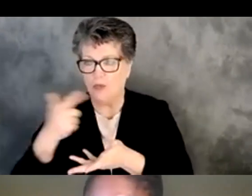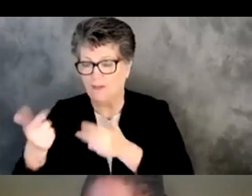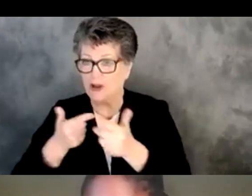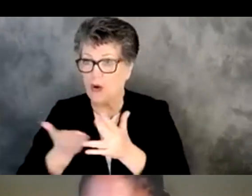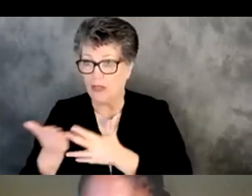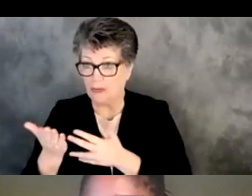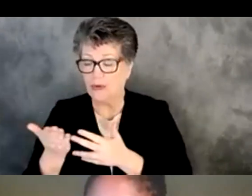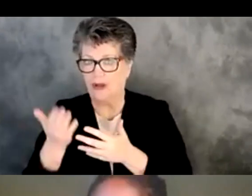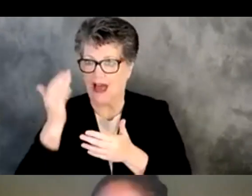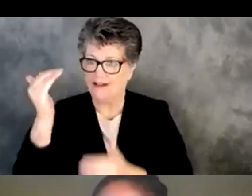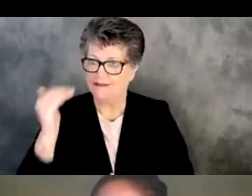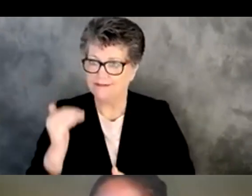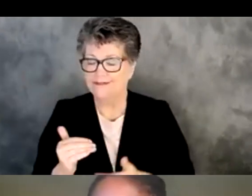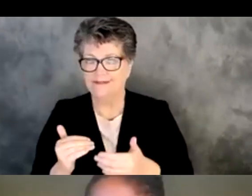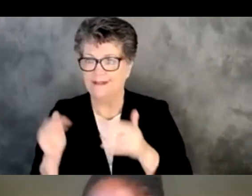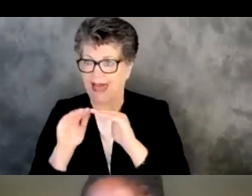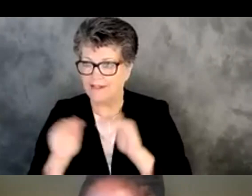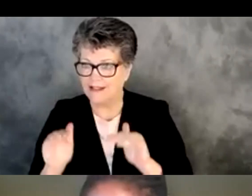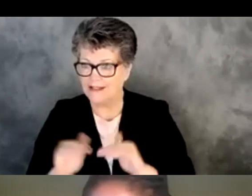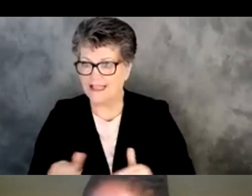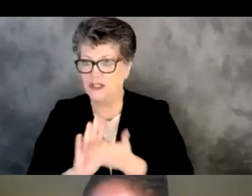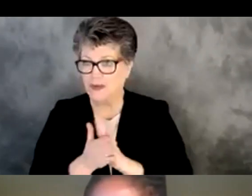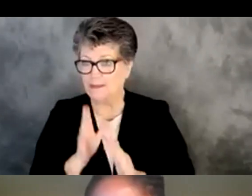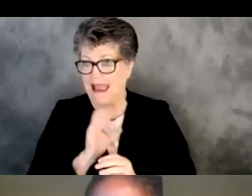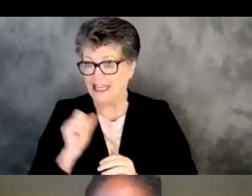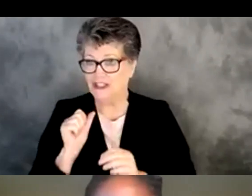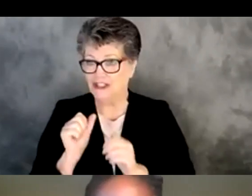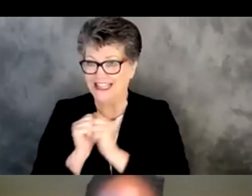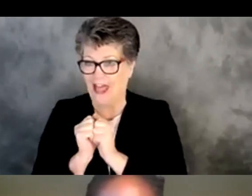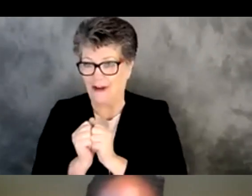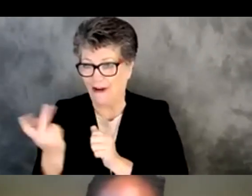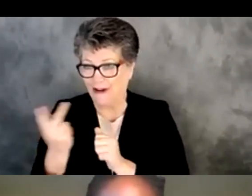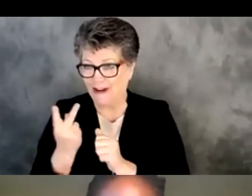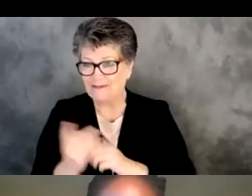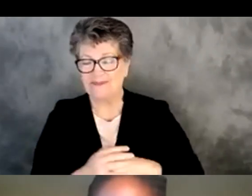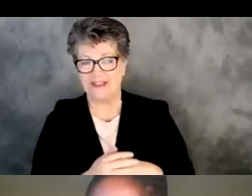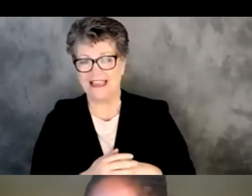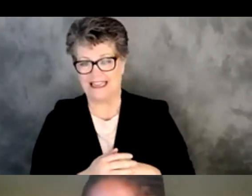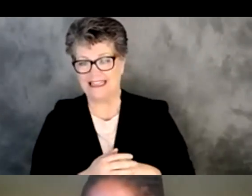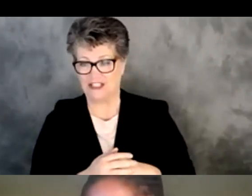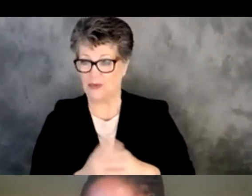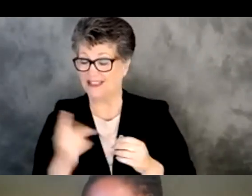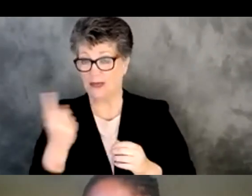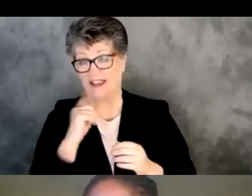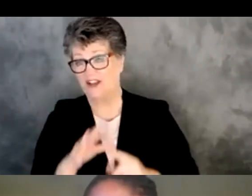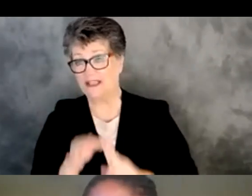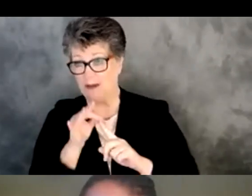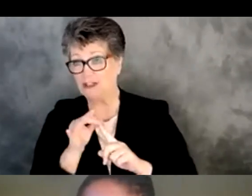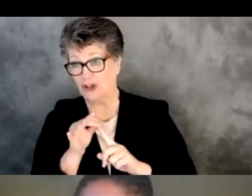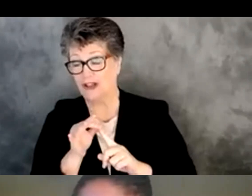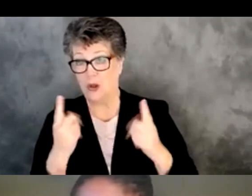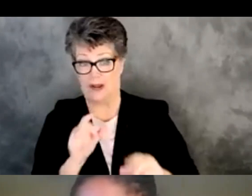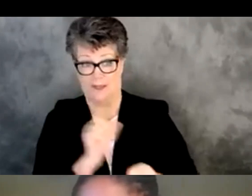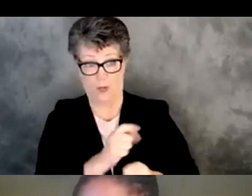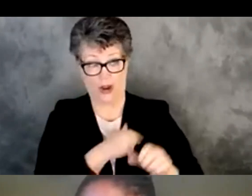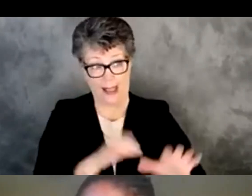of stages as we age in place together, and so it's something very special when the work that